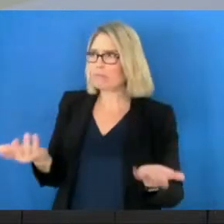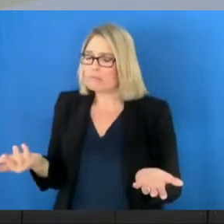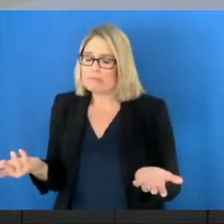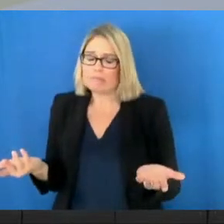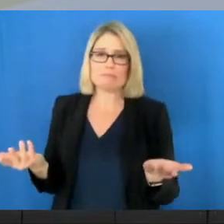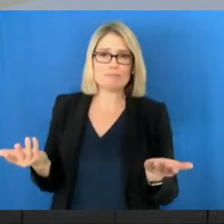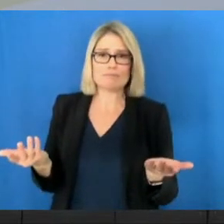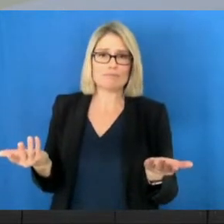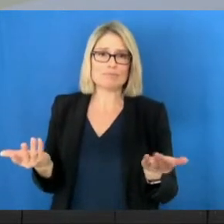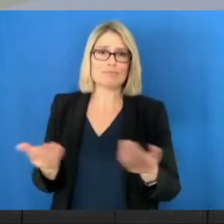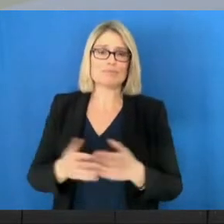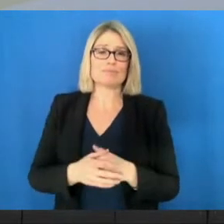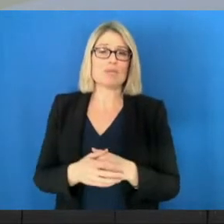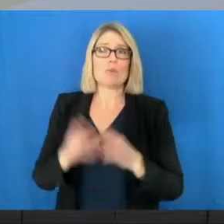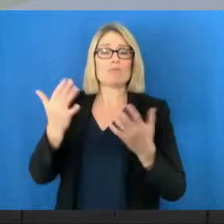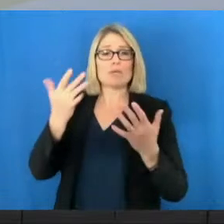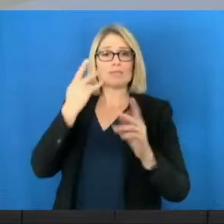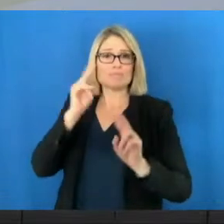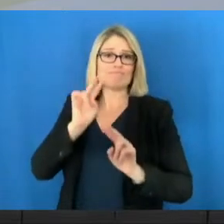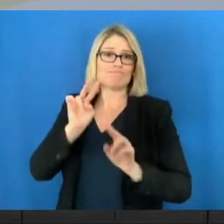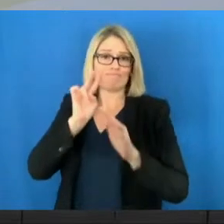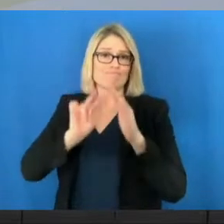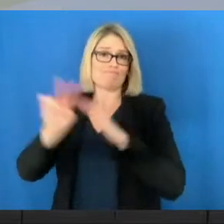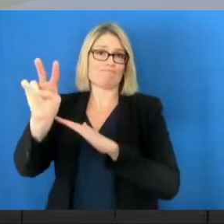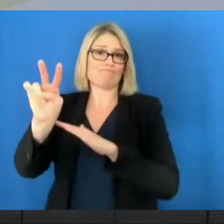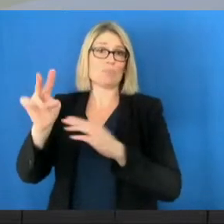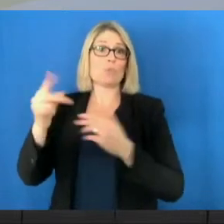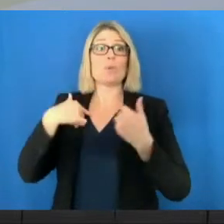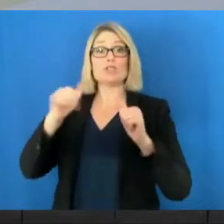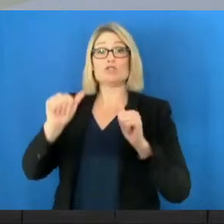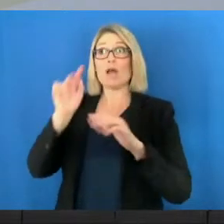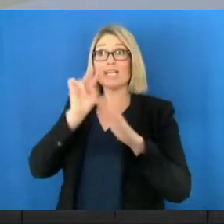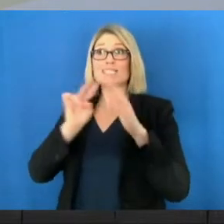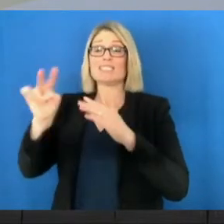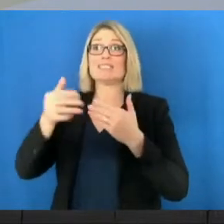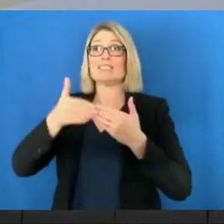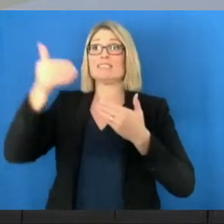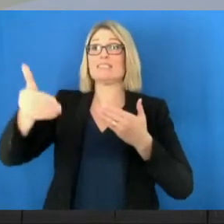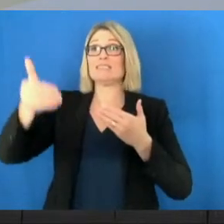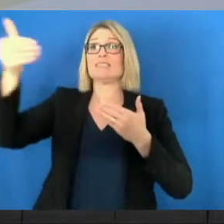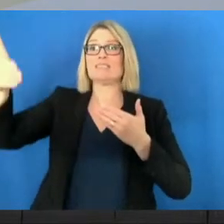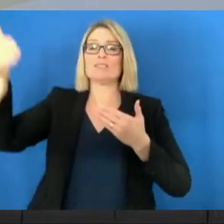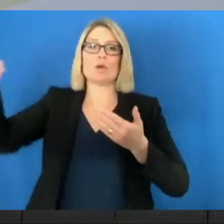as it evolves, we're always trying to look ahead as far as we can.